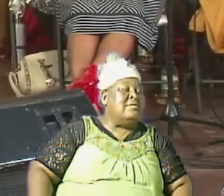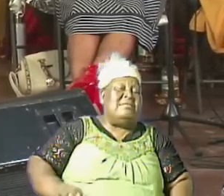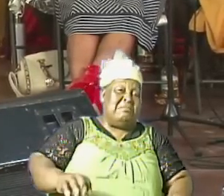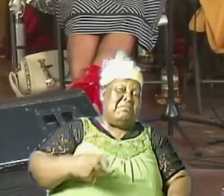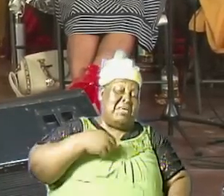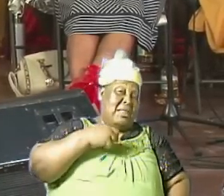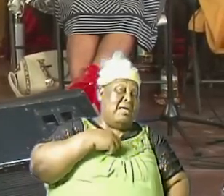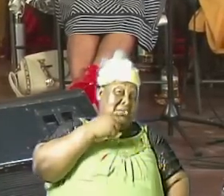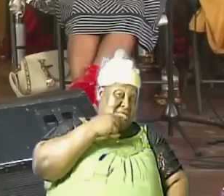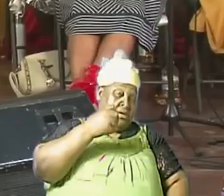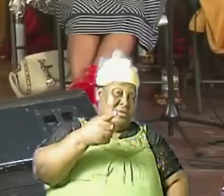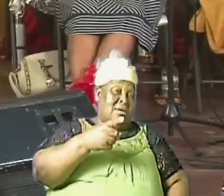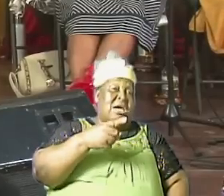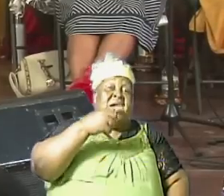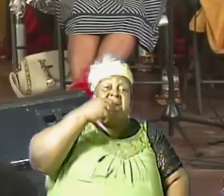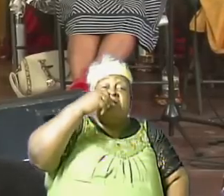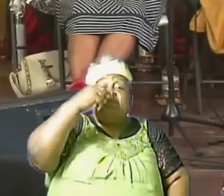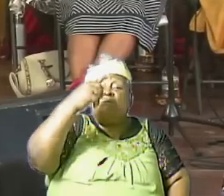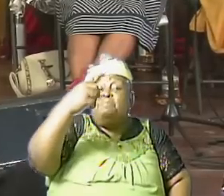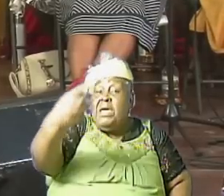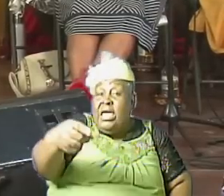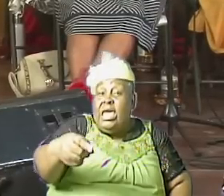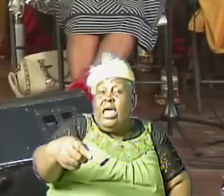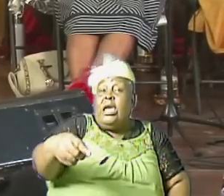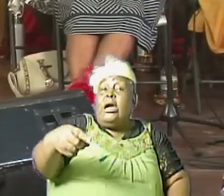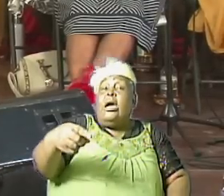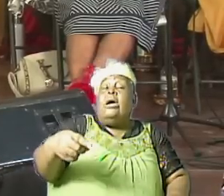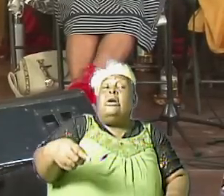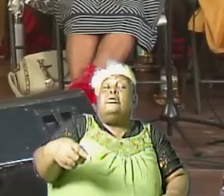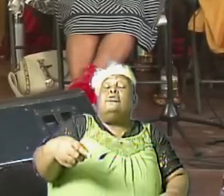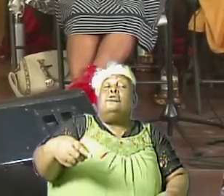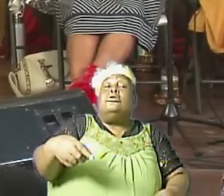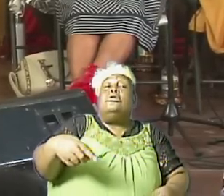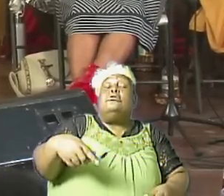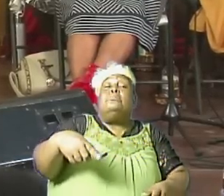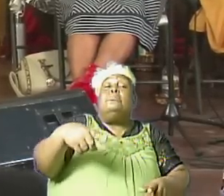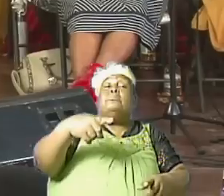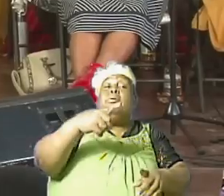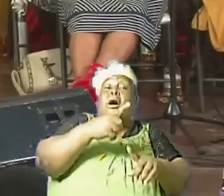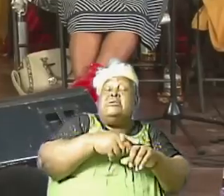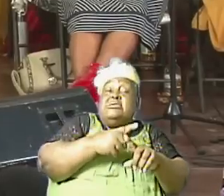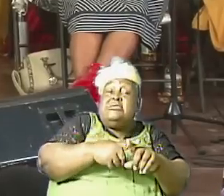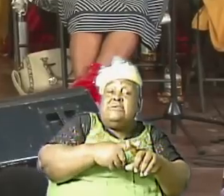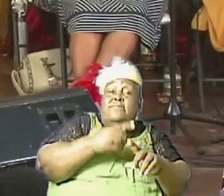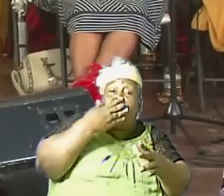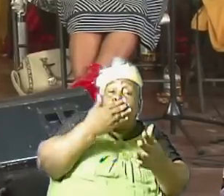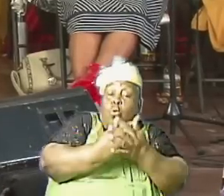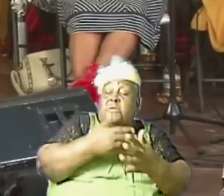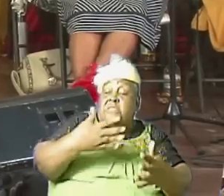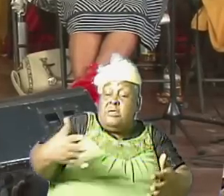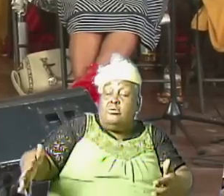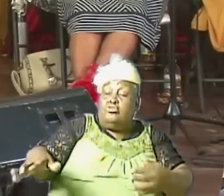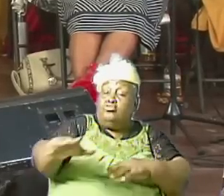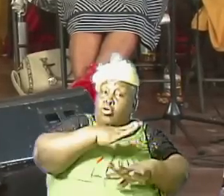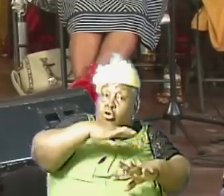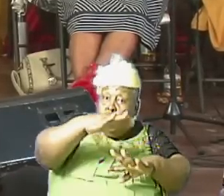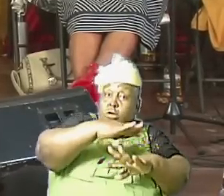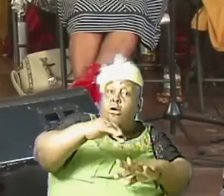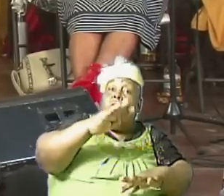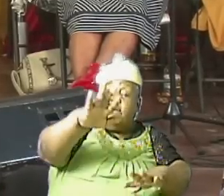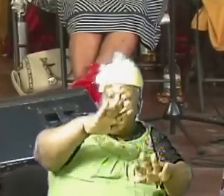So can I tell you, speak positively to your children.